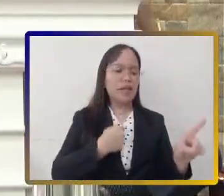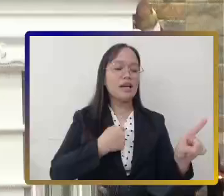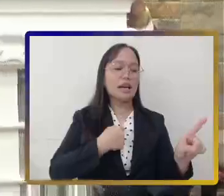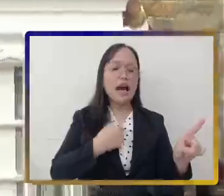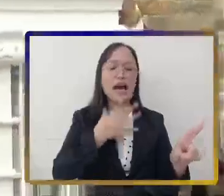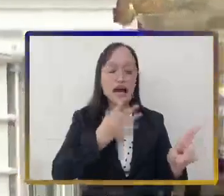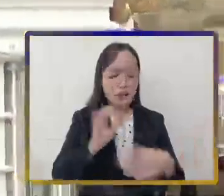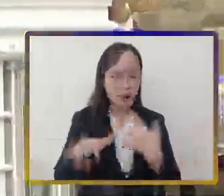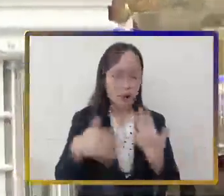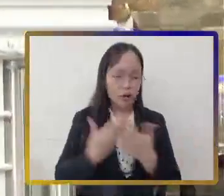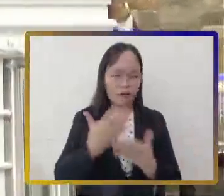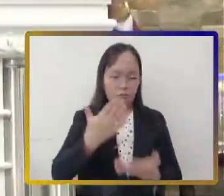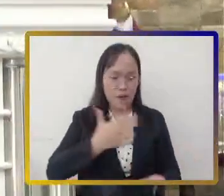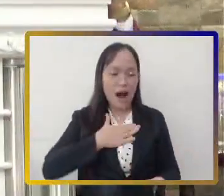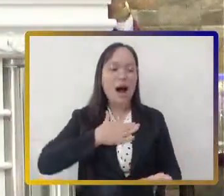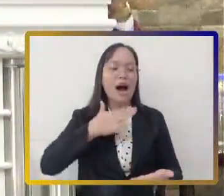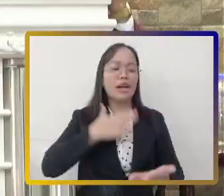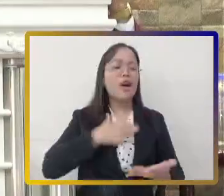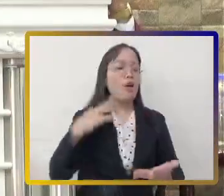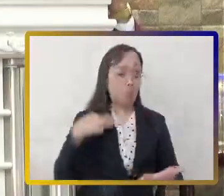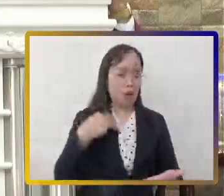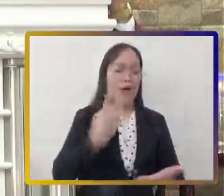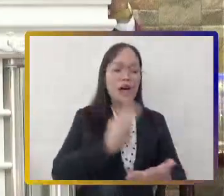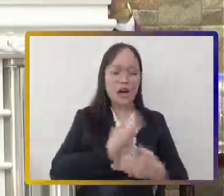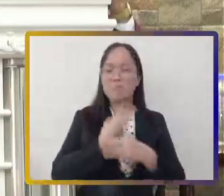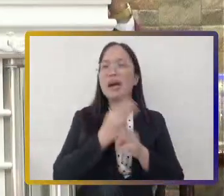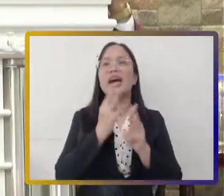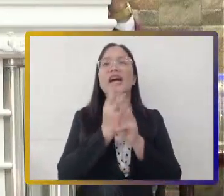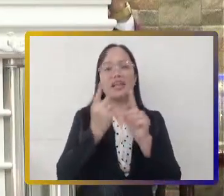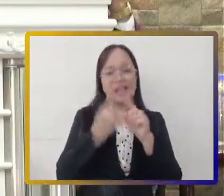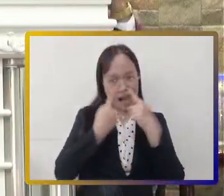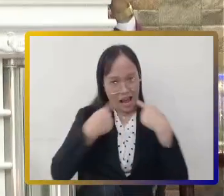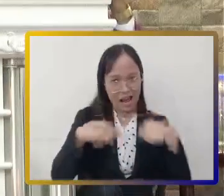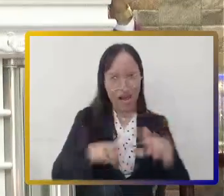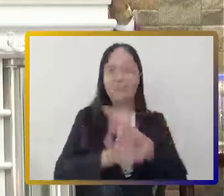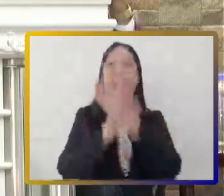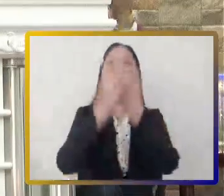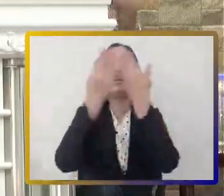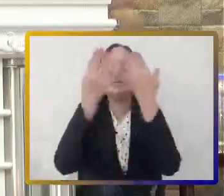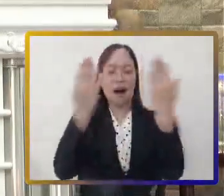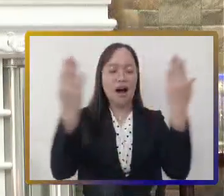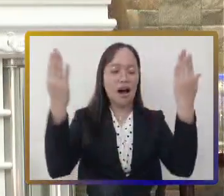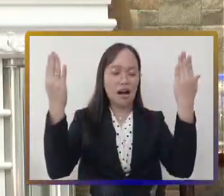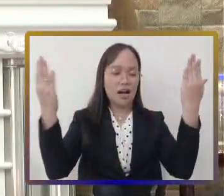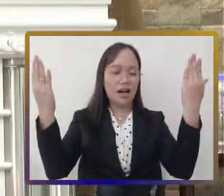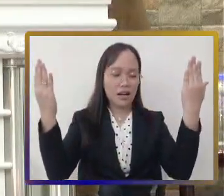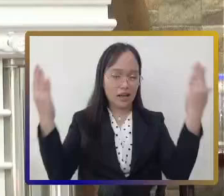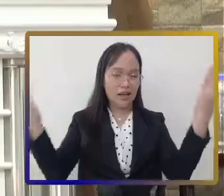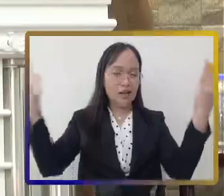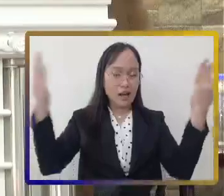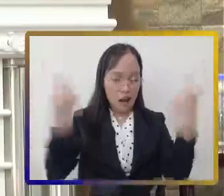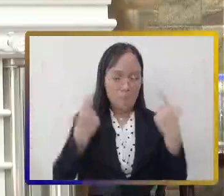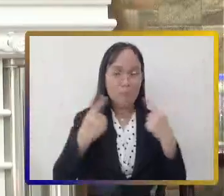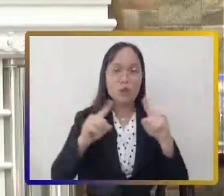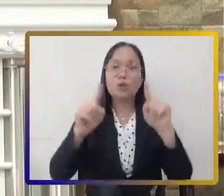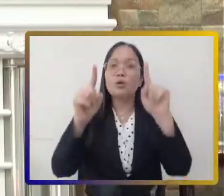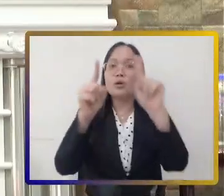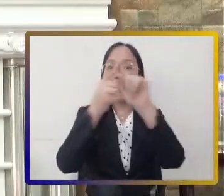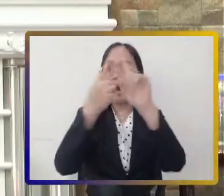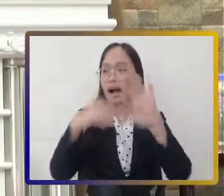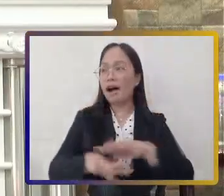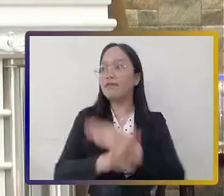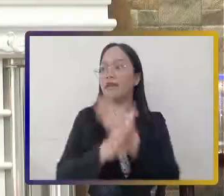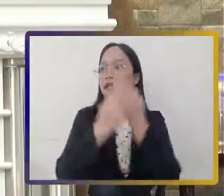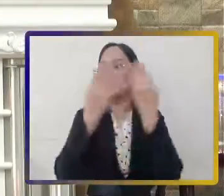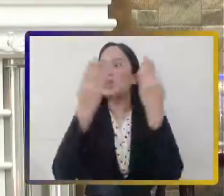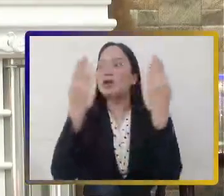me and all of mine, we're gonna make that heavenly flight. Up to